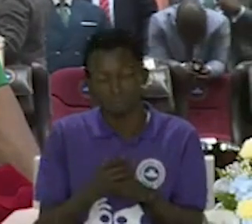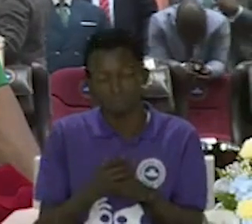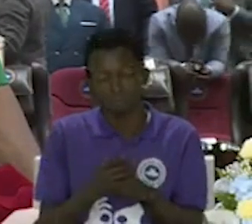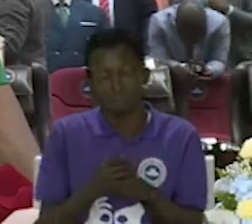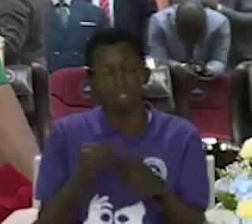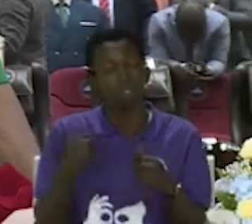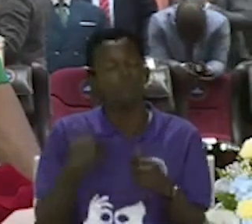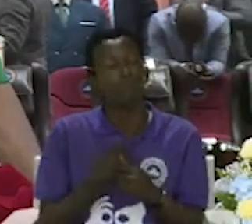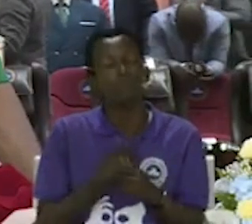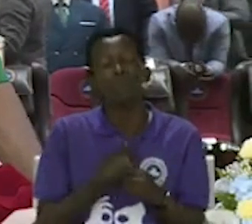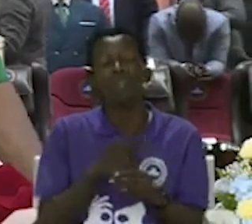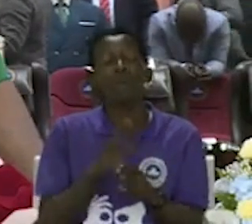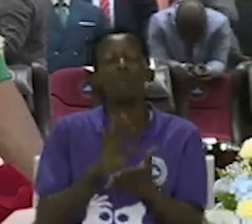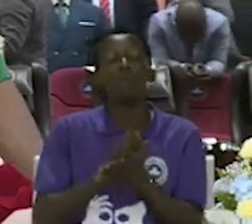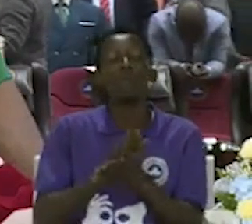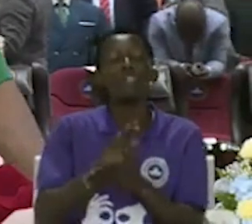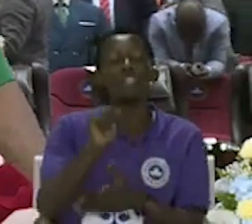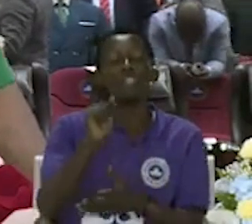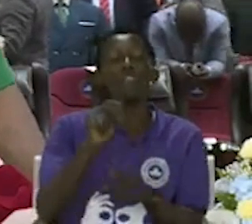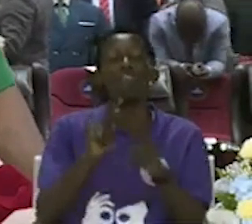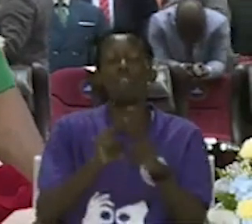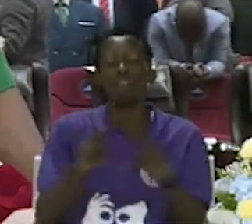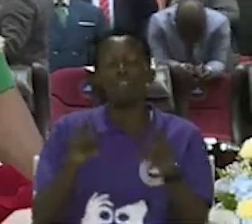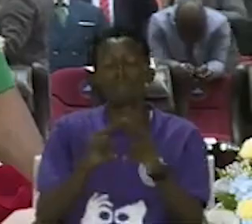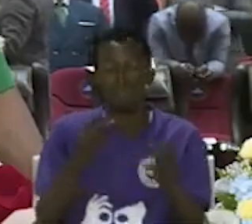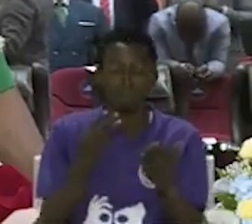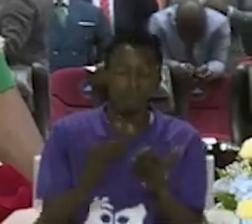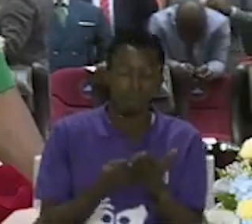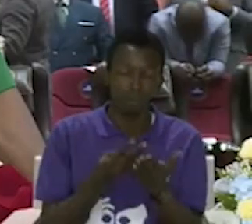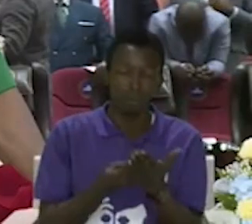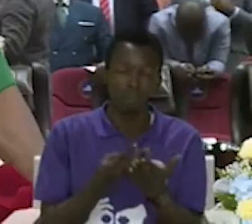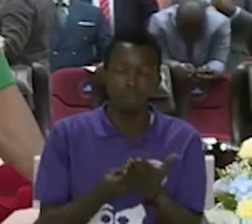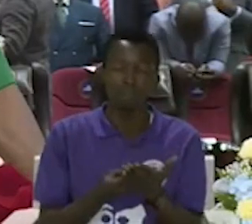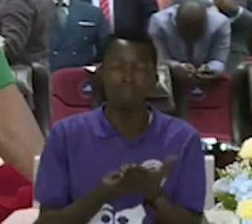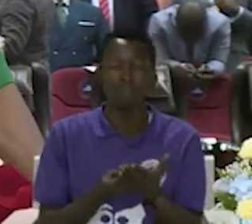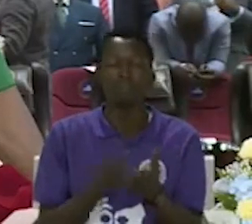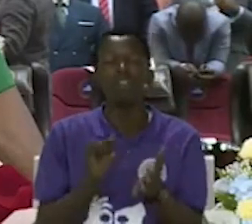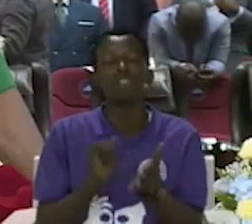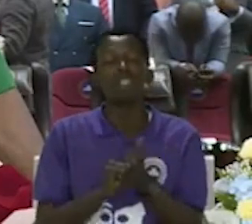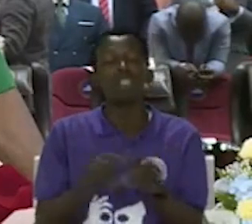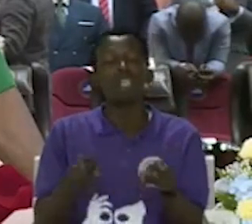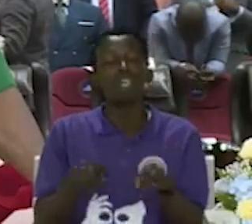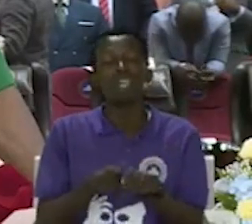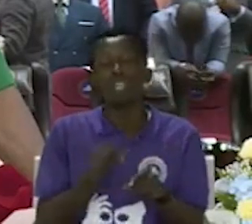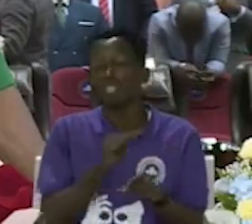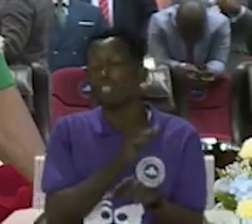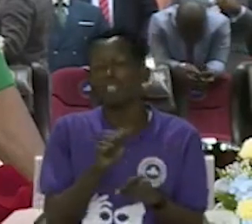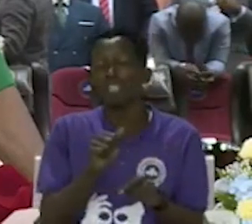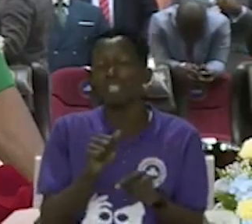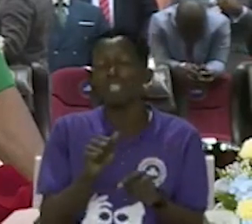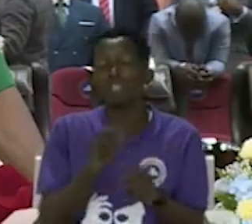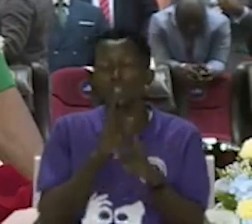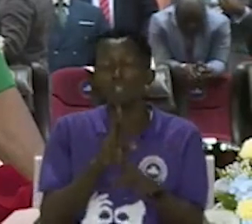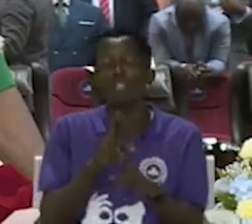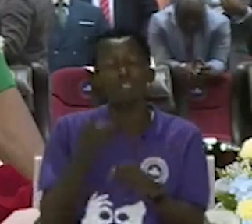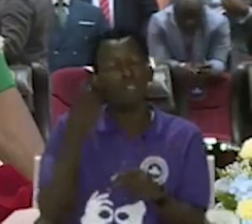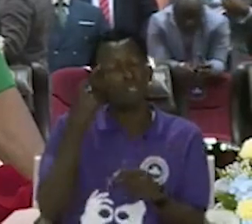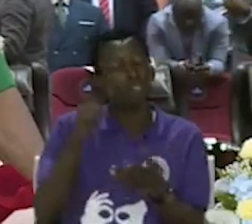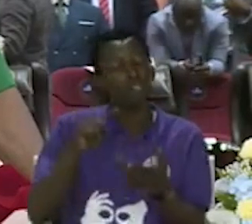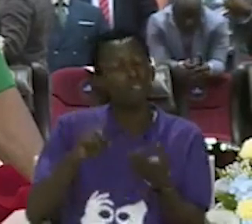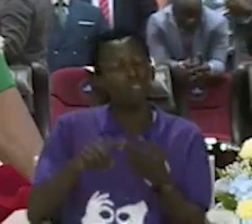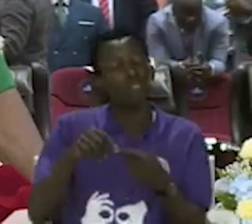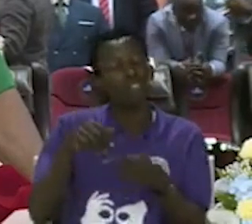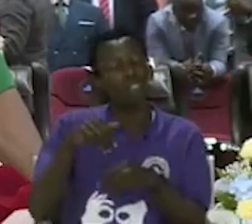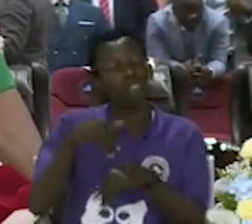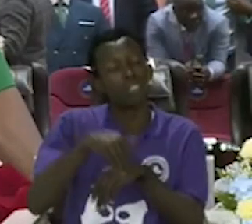We believe very, very firmly that as a result of tonight's meeting, there